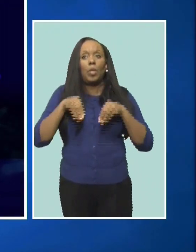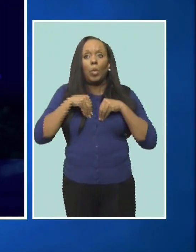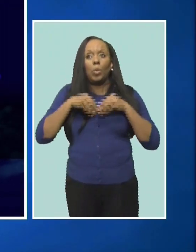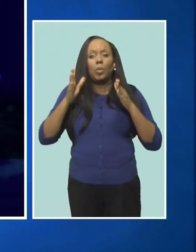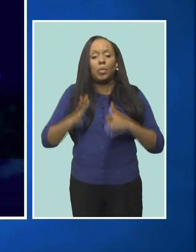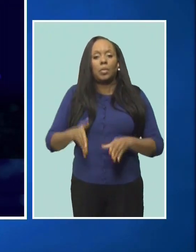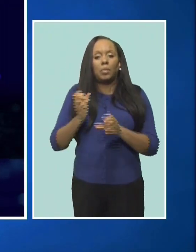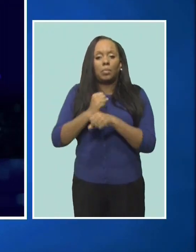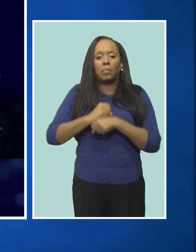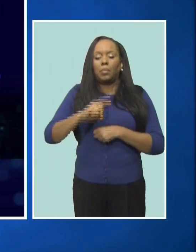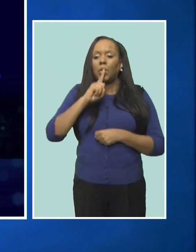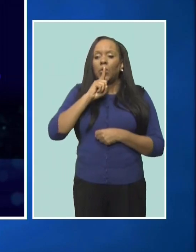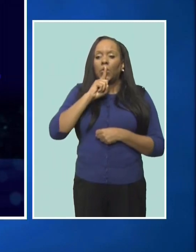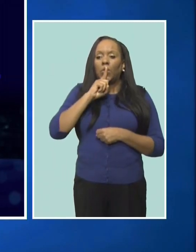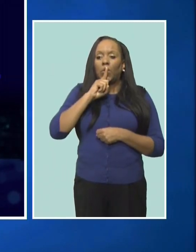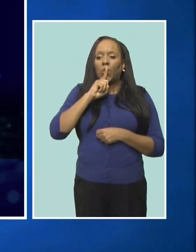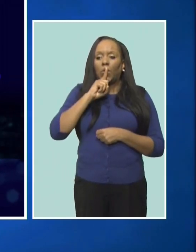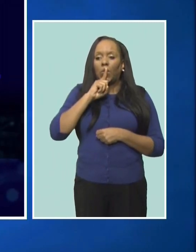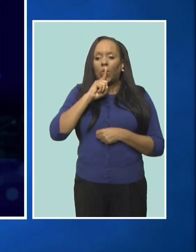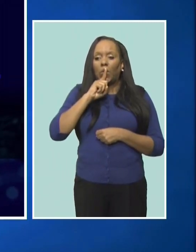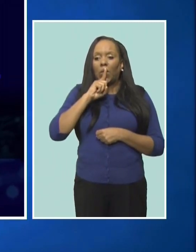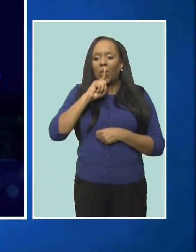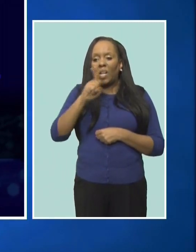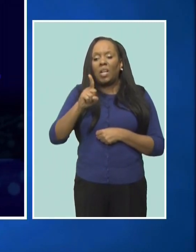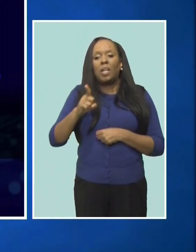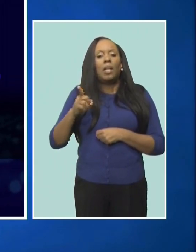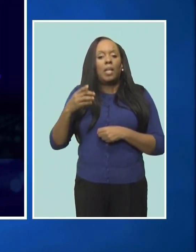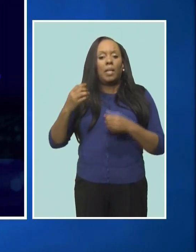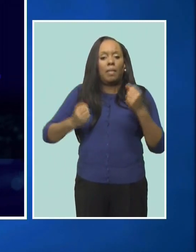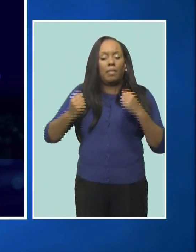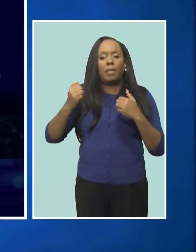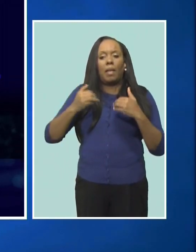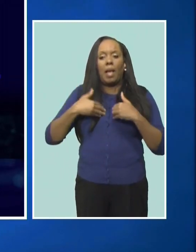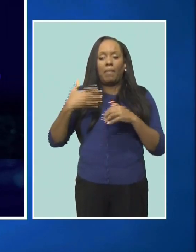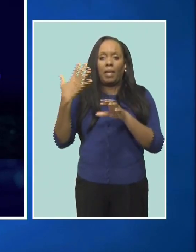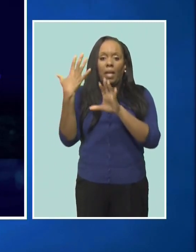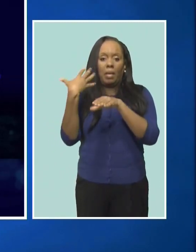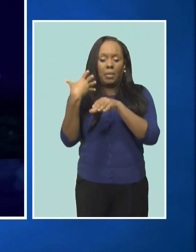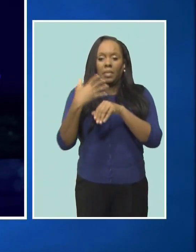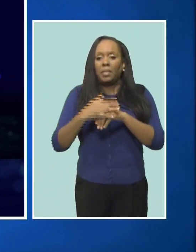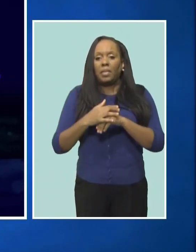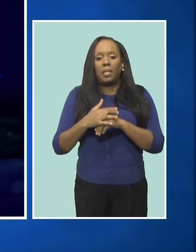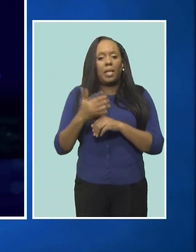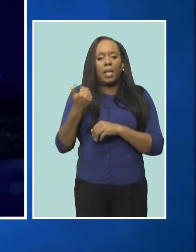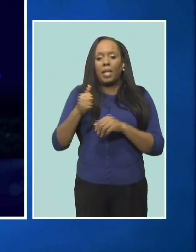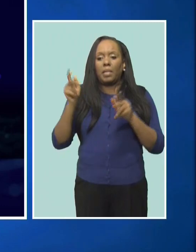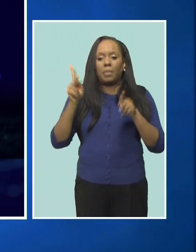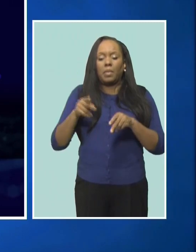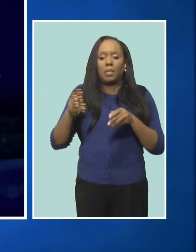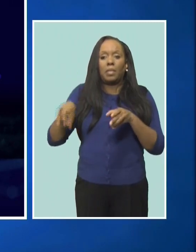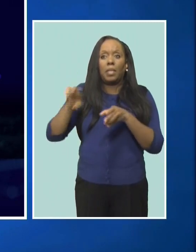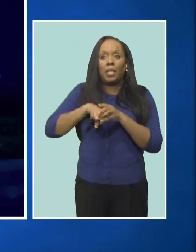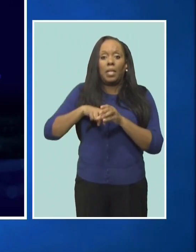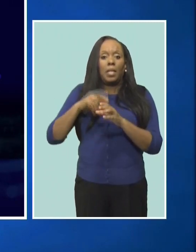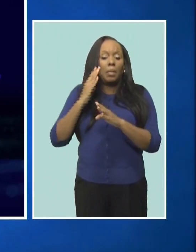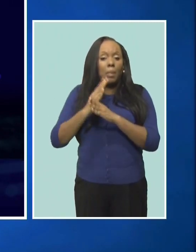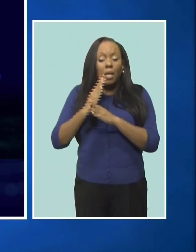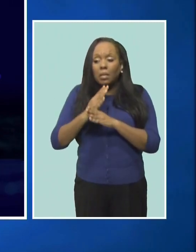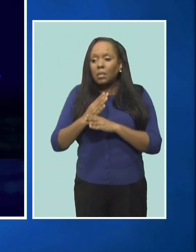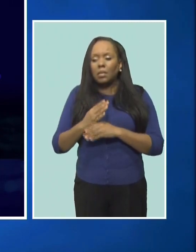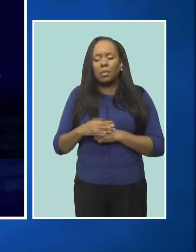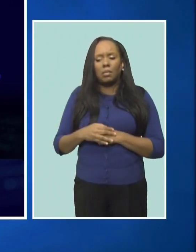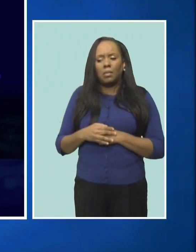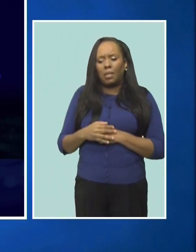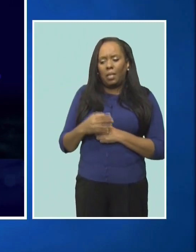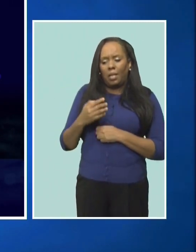their vehicles are affixed with the requisite cameras, so that anyone who gets on the buses and wants to do anything wrong or